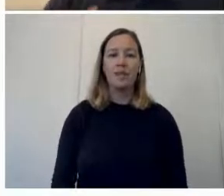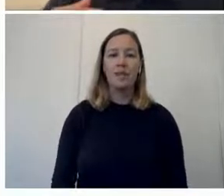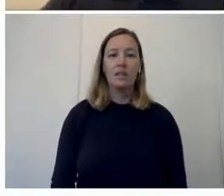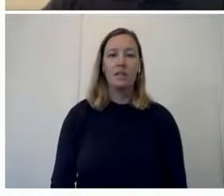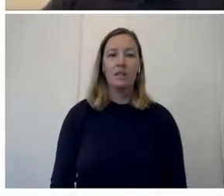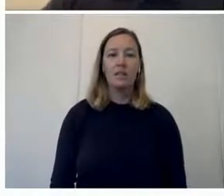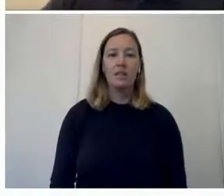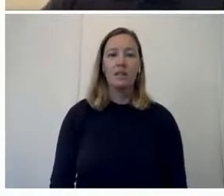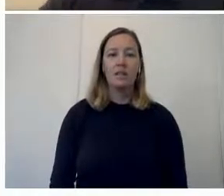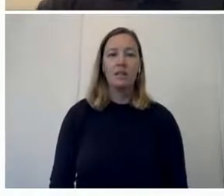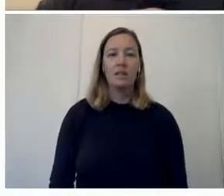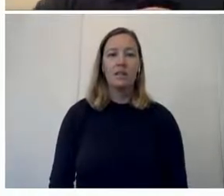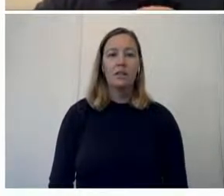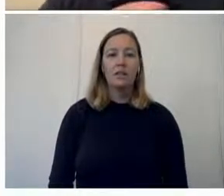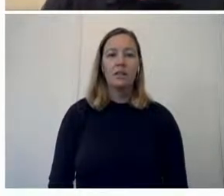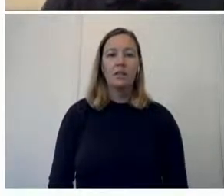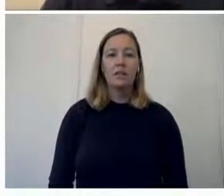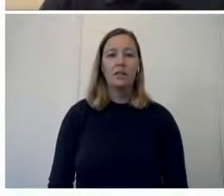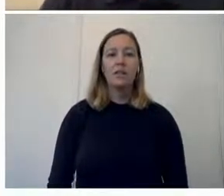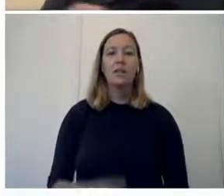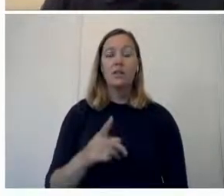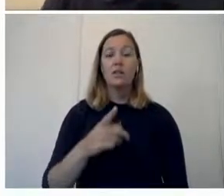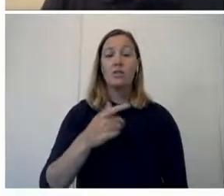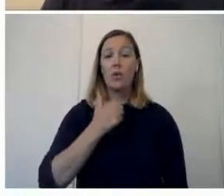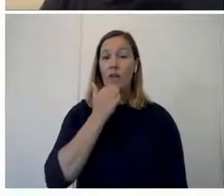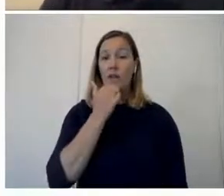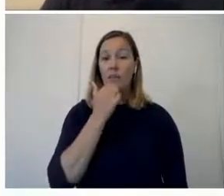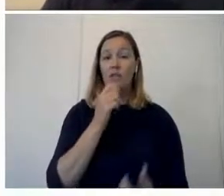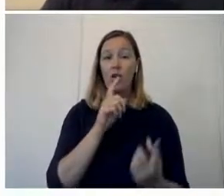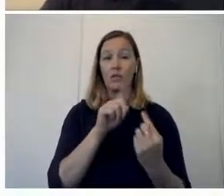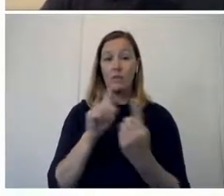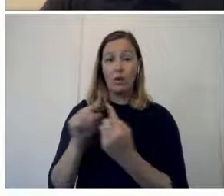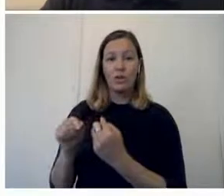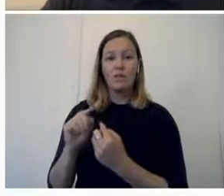increased number of responses we have ensures we can report on all